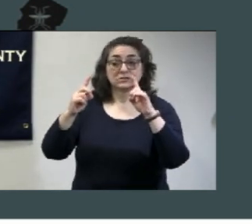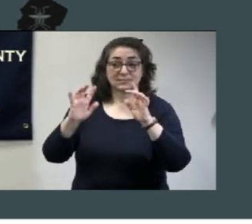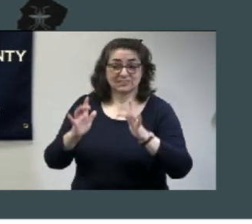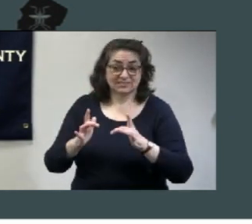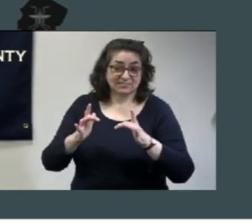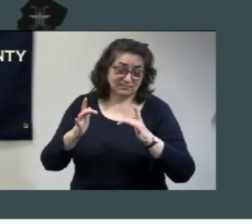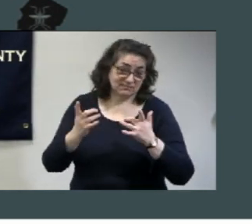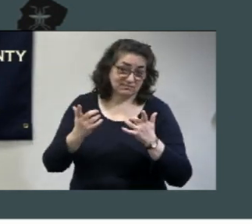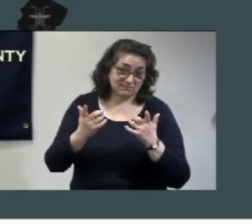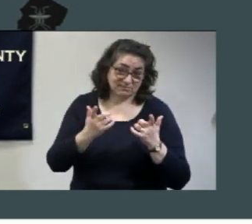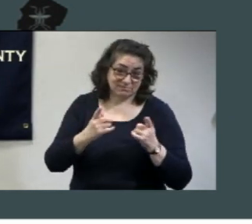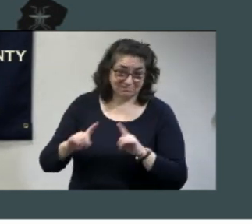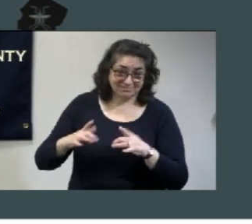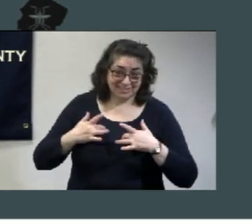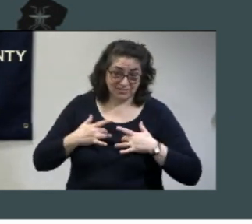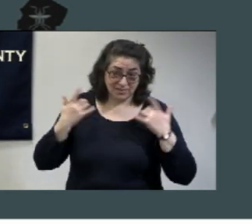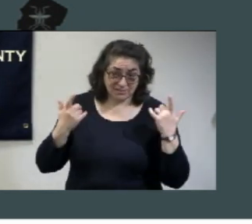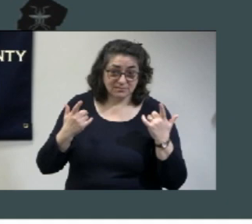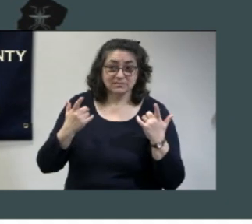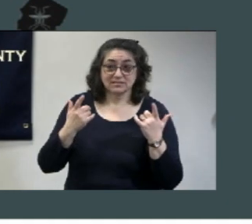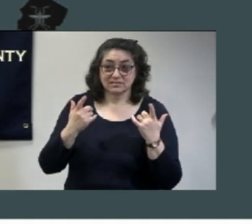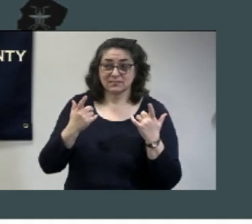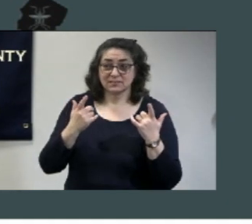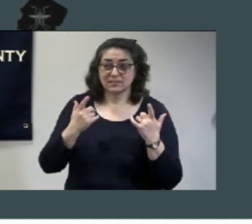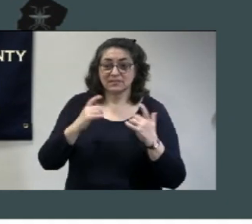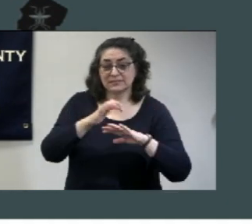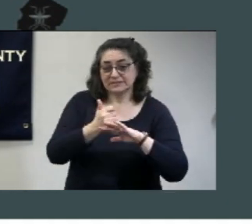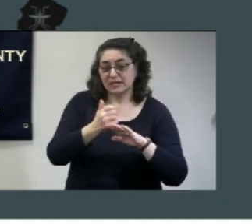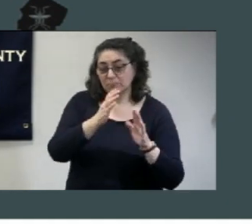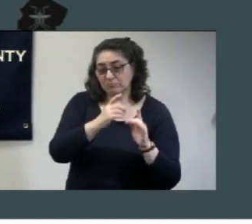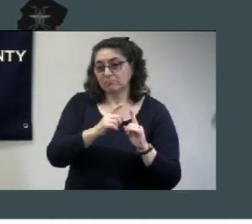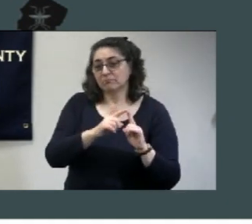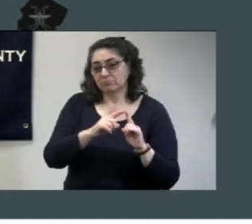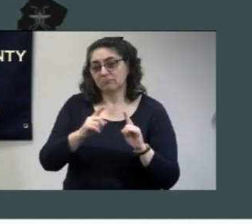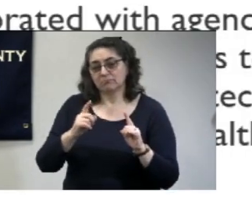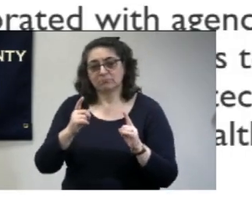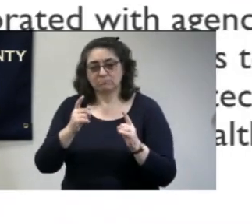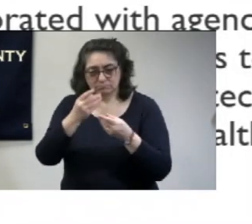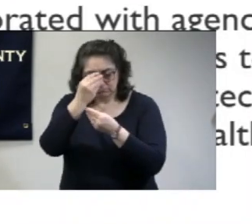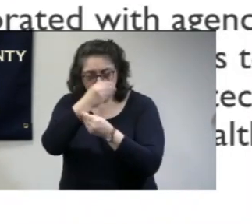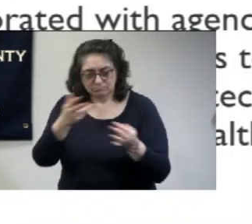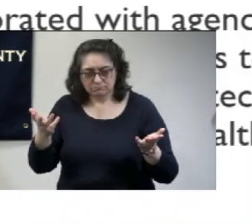and entomologist may have had in the community.